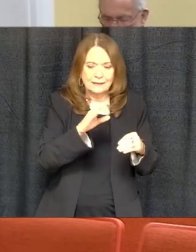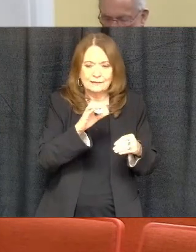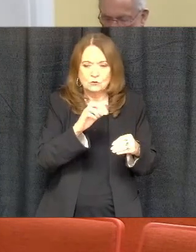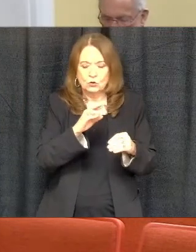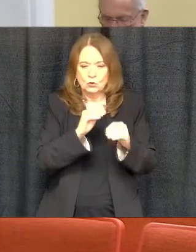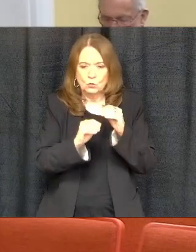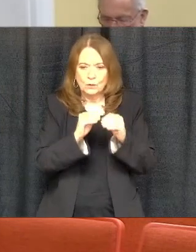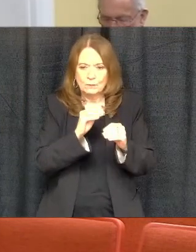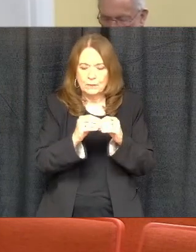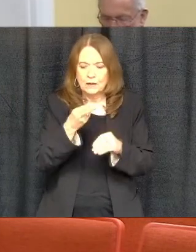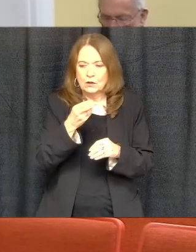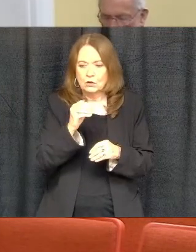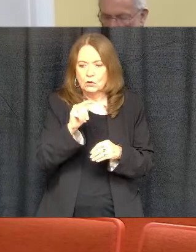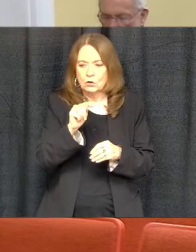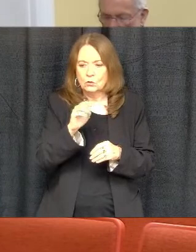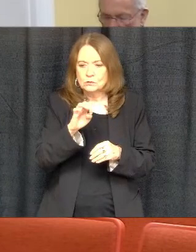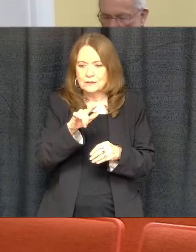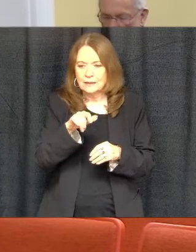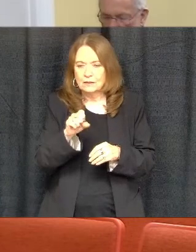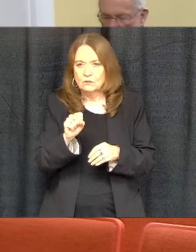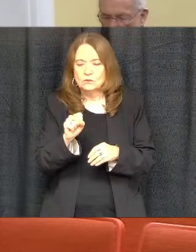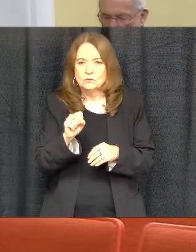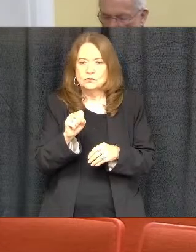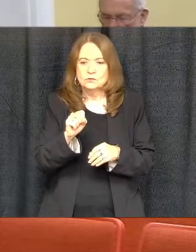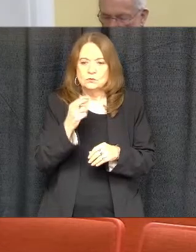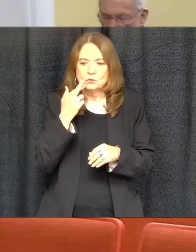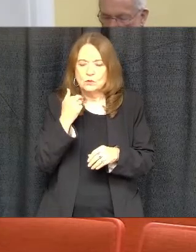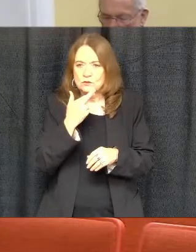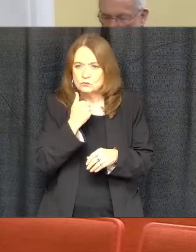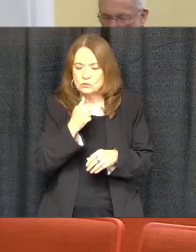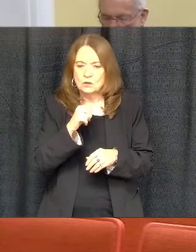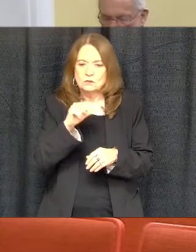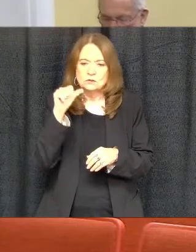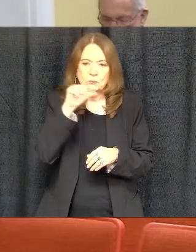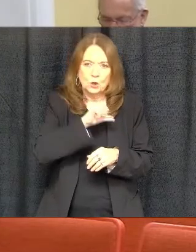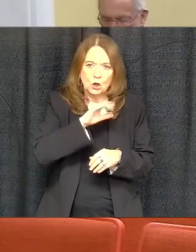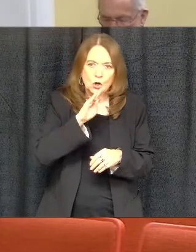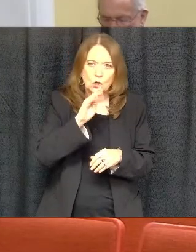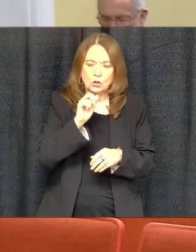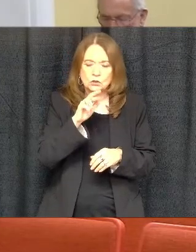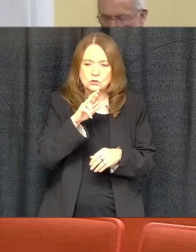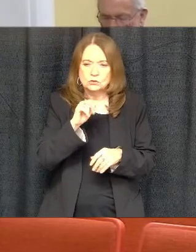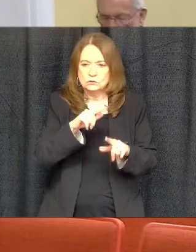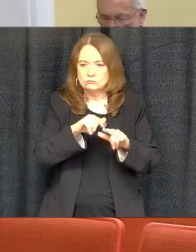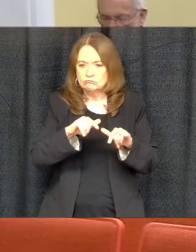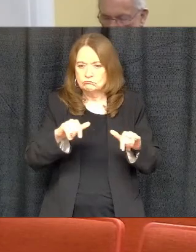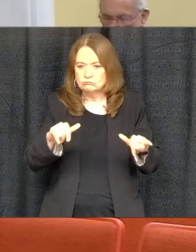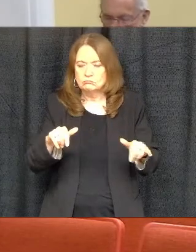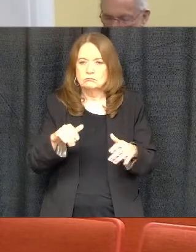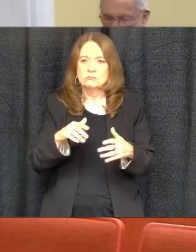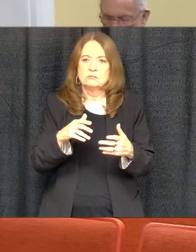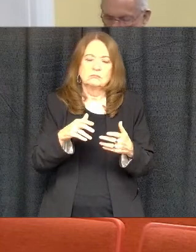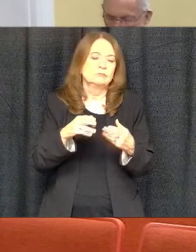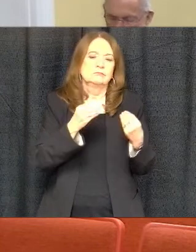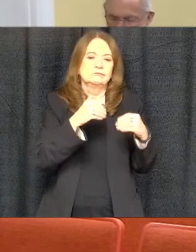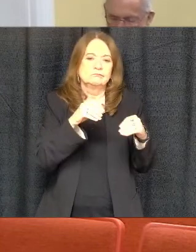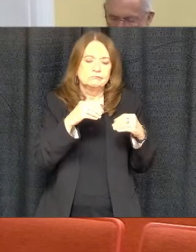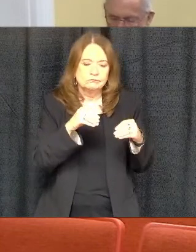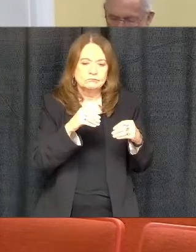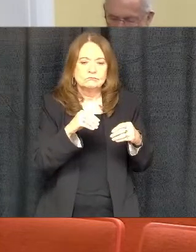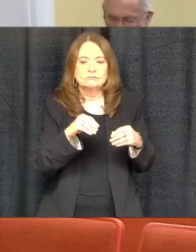repair, hotels, restaurants, bars, and all the other typical retail that goes along with